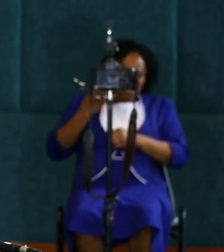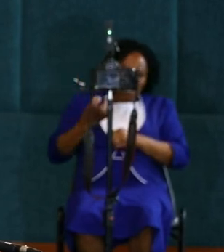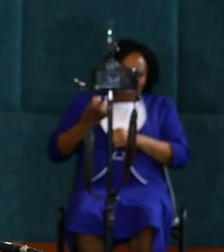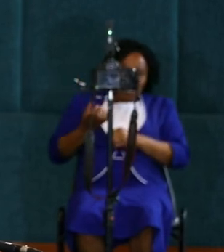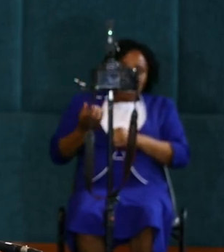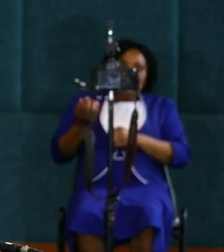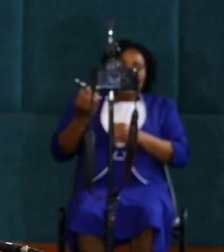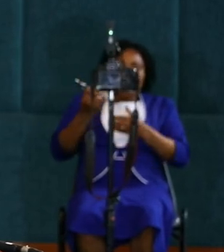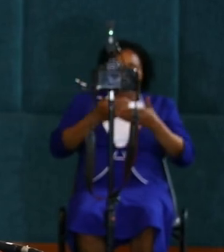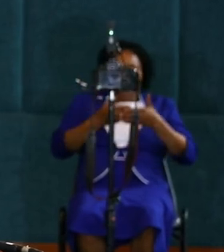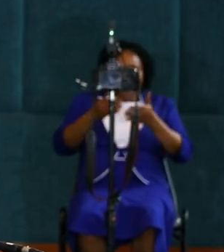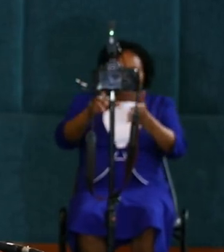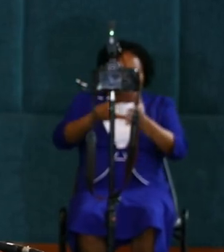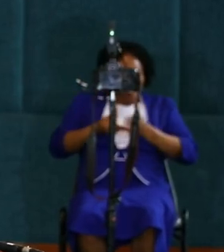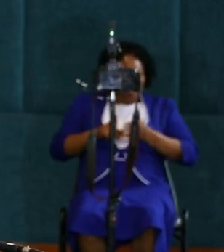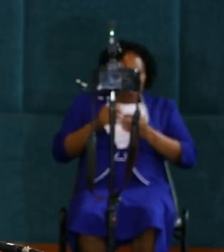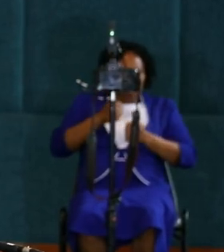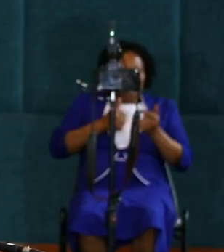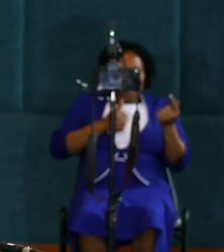into Babylon.